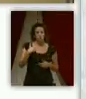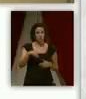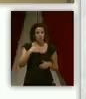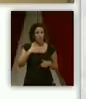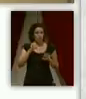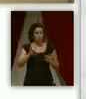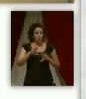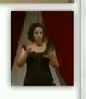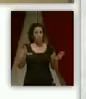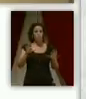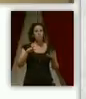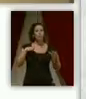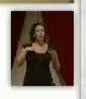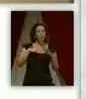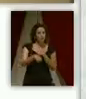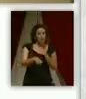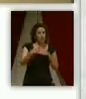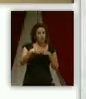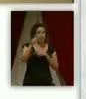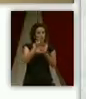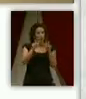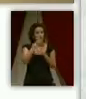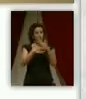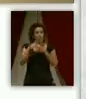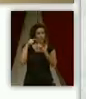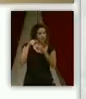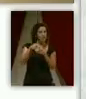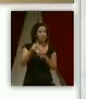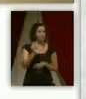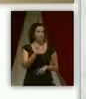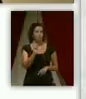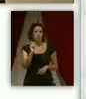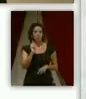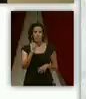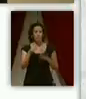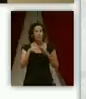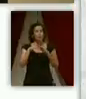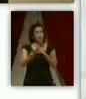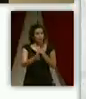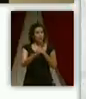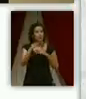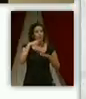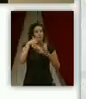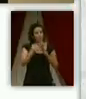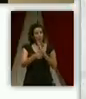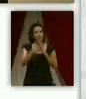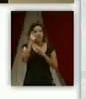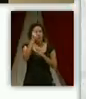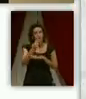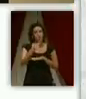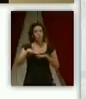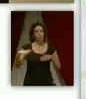about accessibility. And I just want to make clear, accessibility is not only for people with impairments. Accessibility